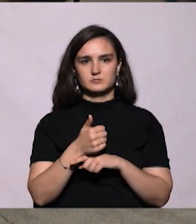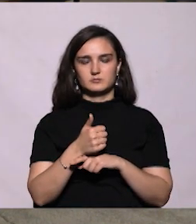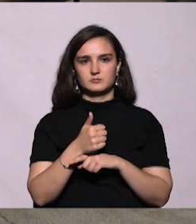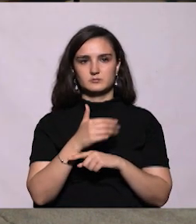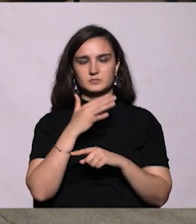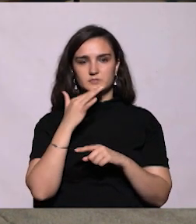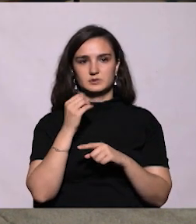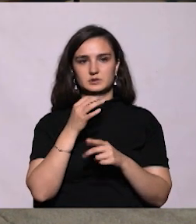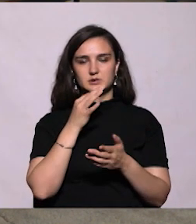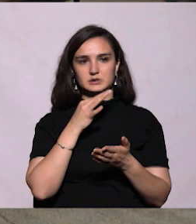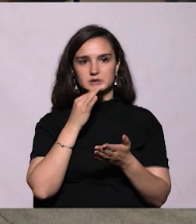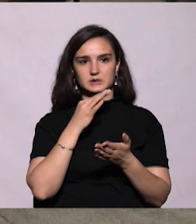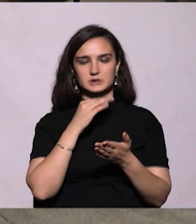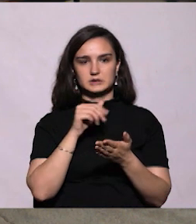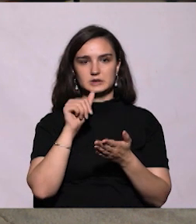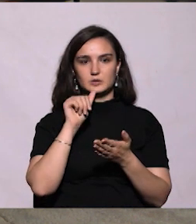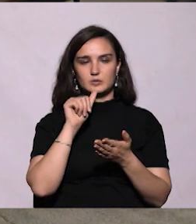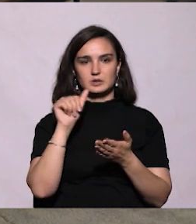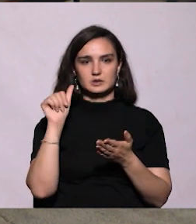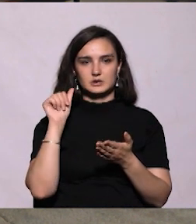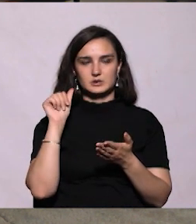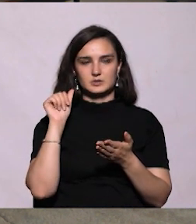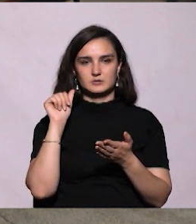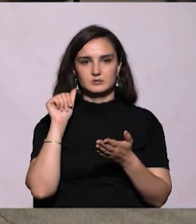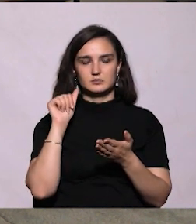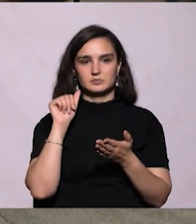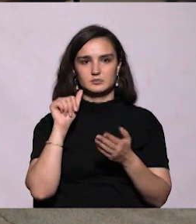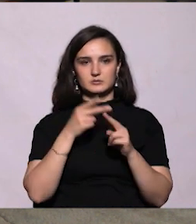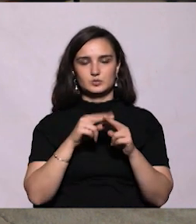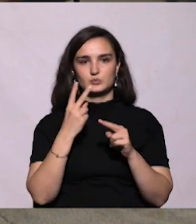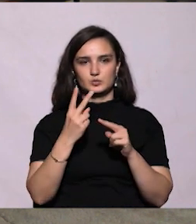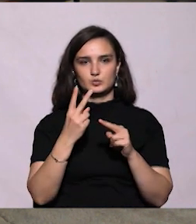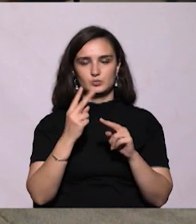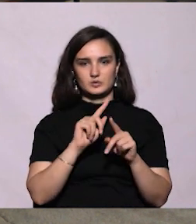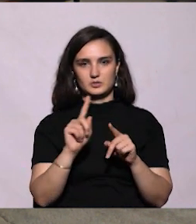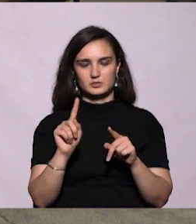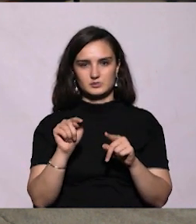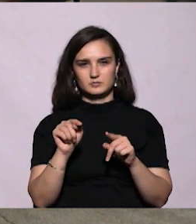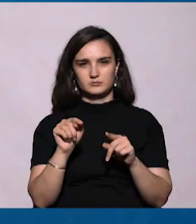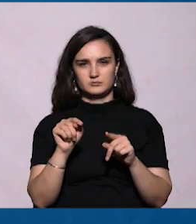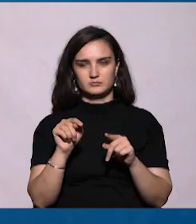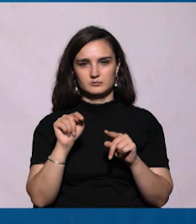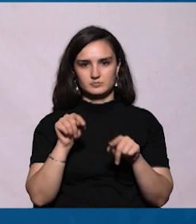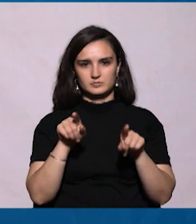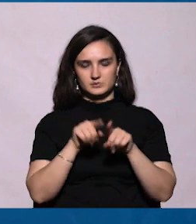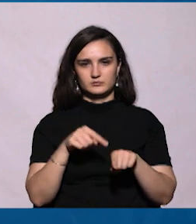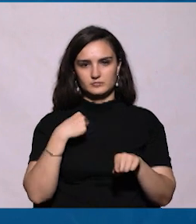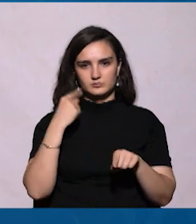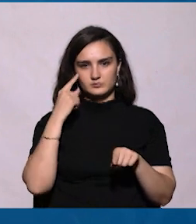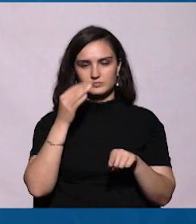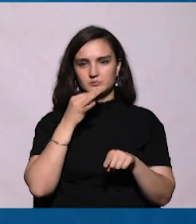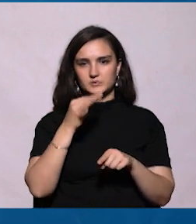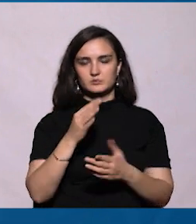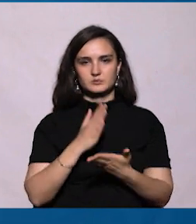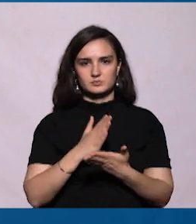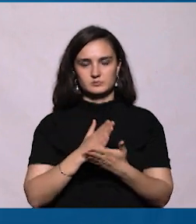More than a year ago. 1 year, so it must mean two things. And therefore, I think the answer